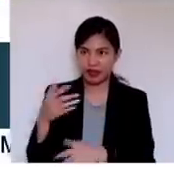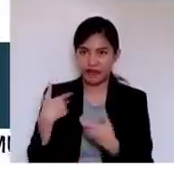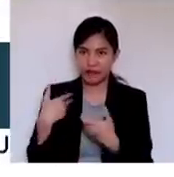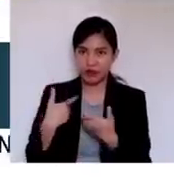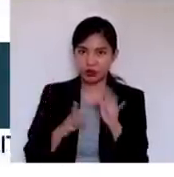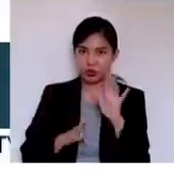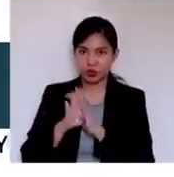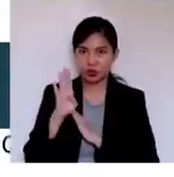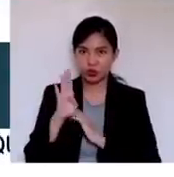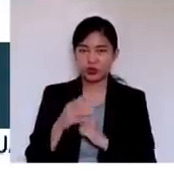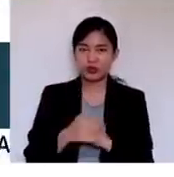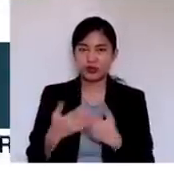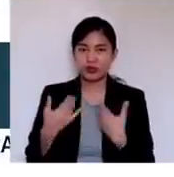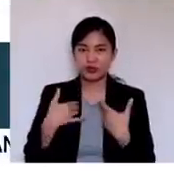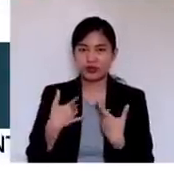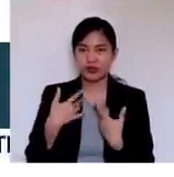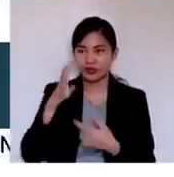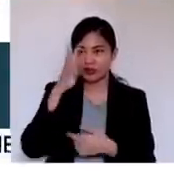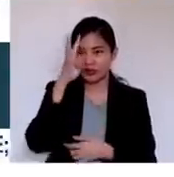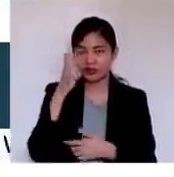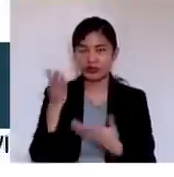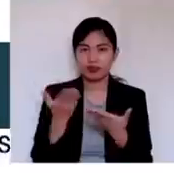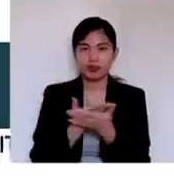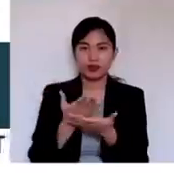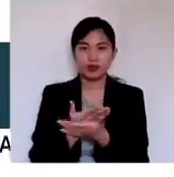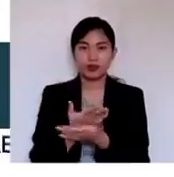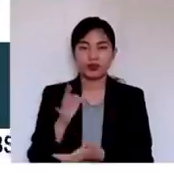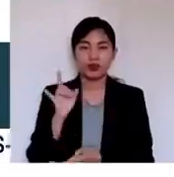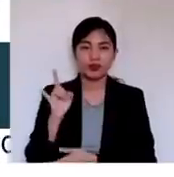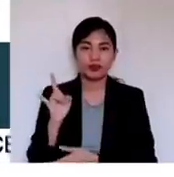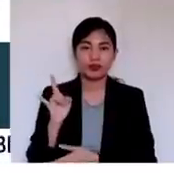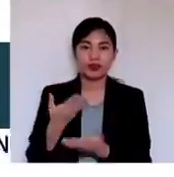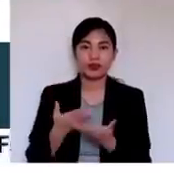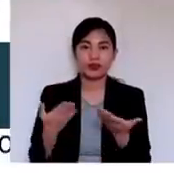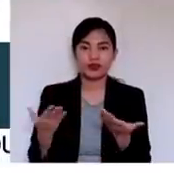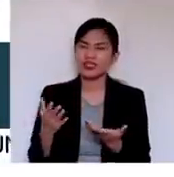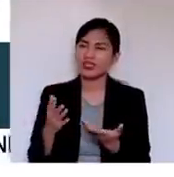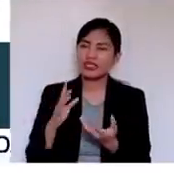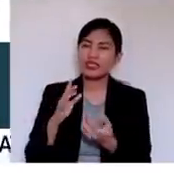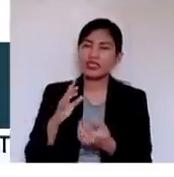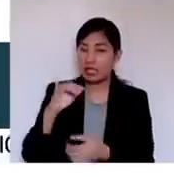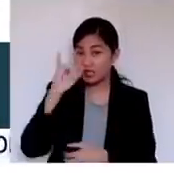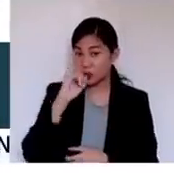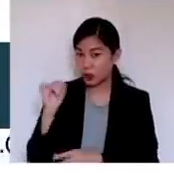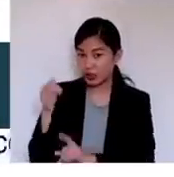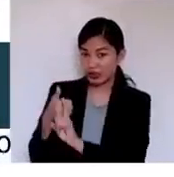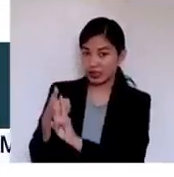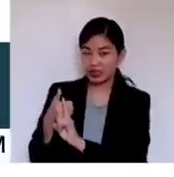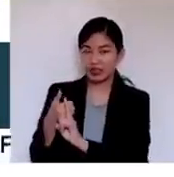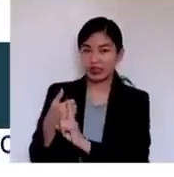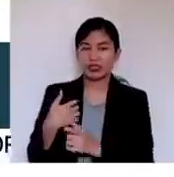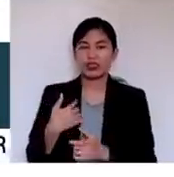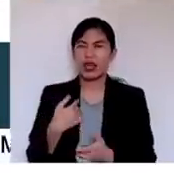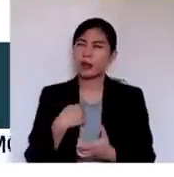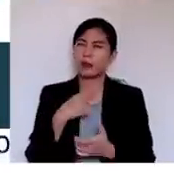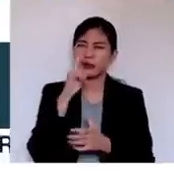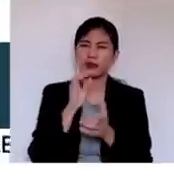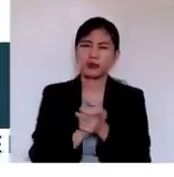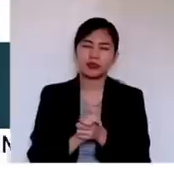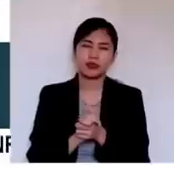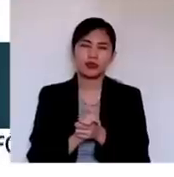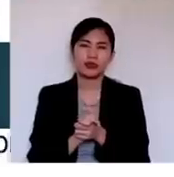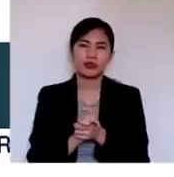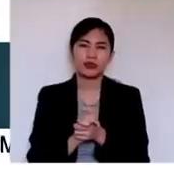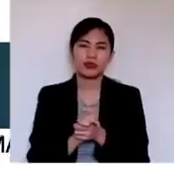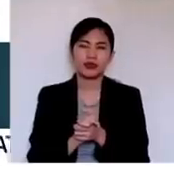He's come out with new ad material lately. So the thing about Mayor Isko is they are, I believe, I'm obviously not part of that campaign